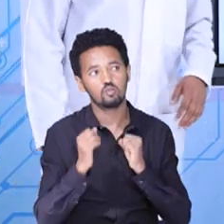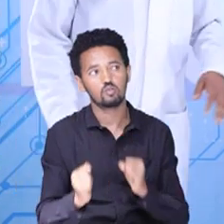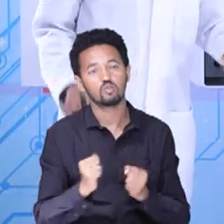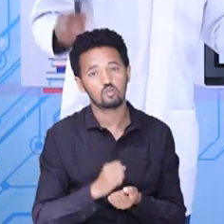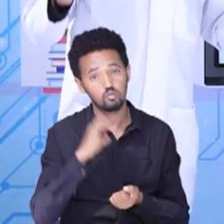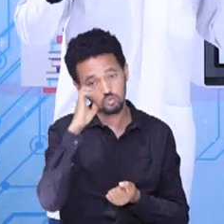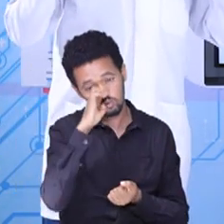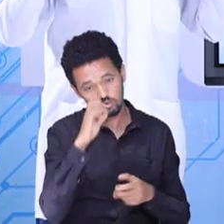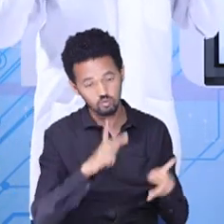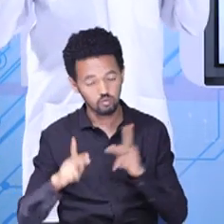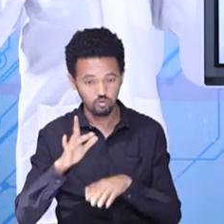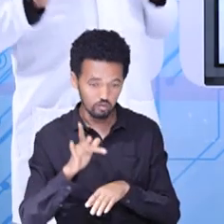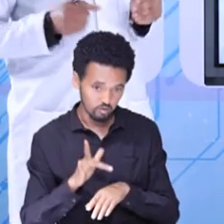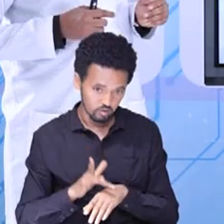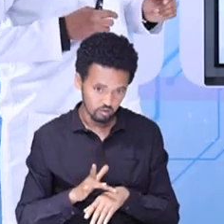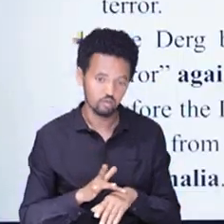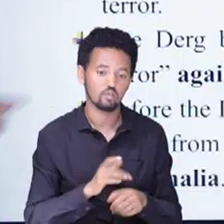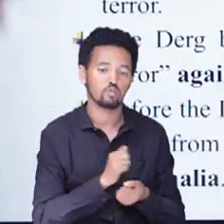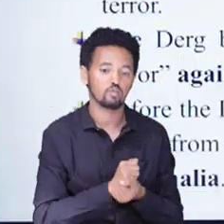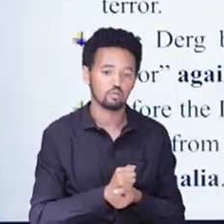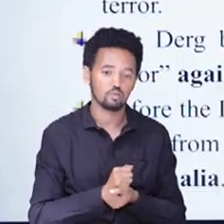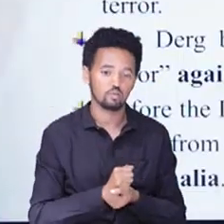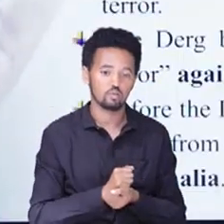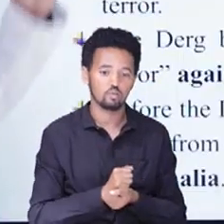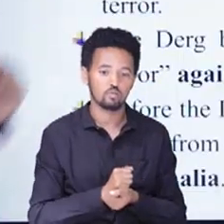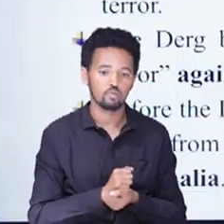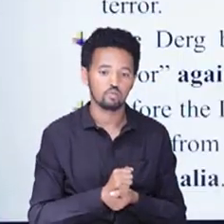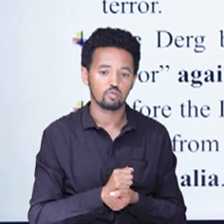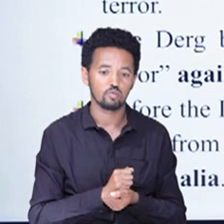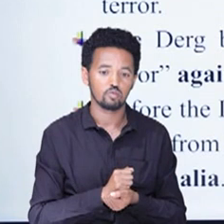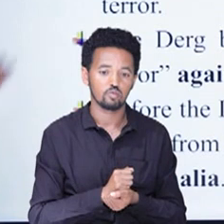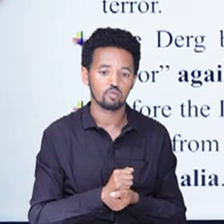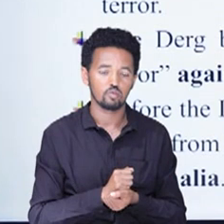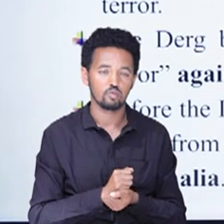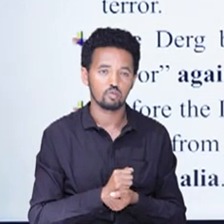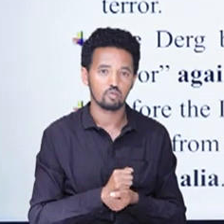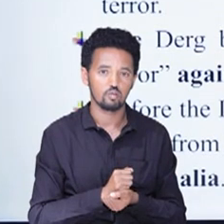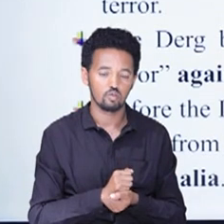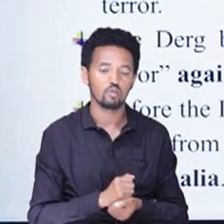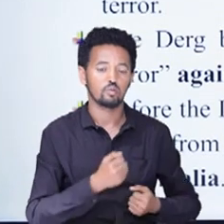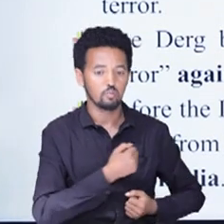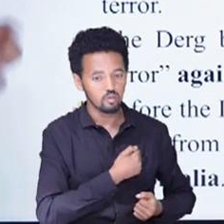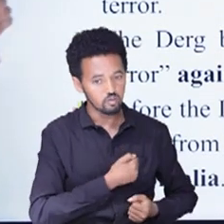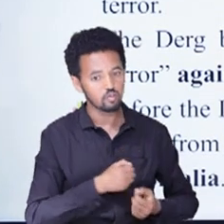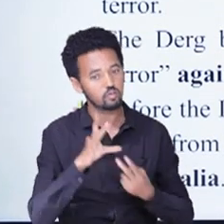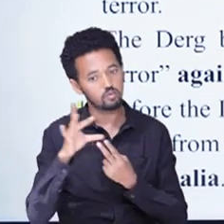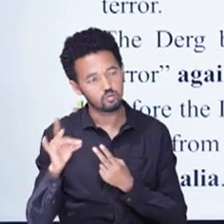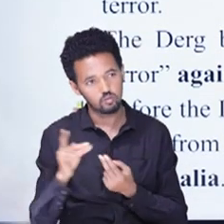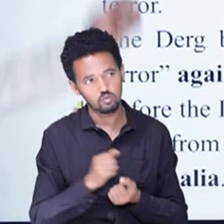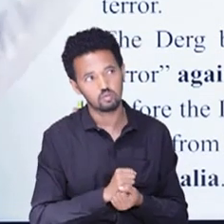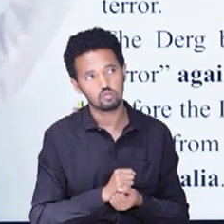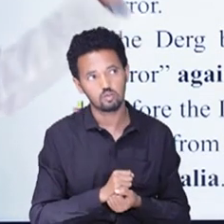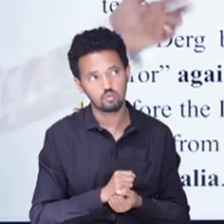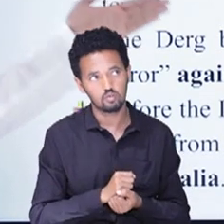the Ethiopian People Revolutionary Party, EPRP, continued its opposition to the military rule. In